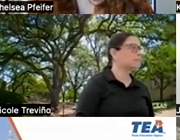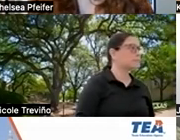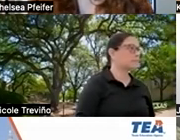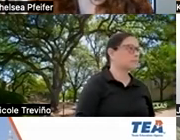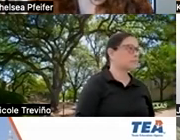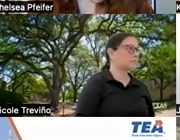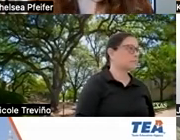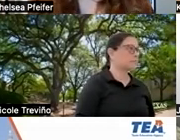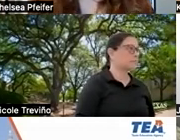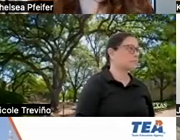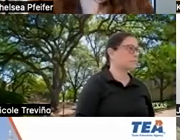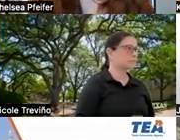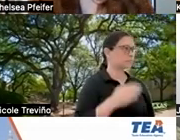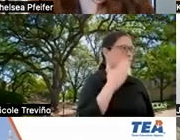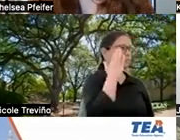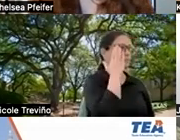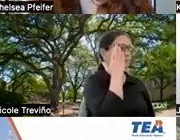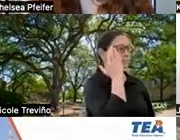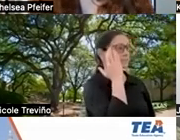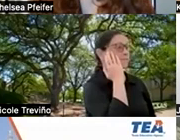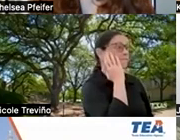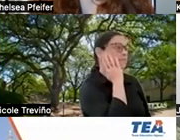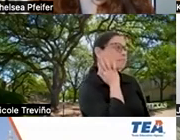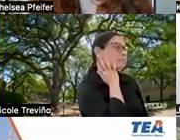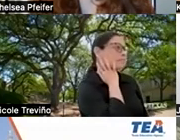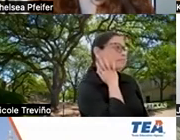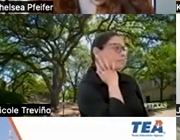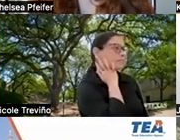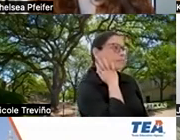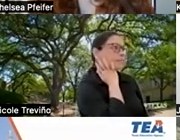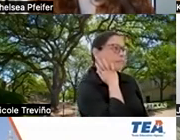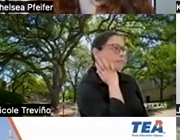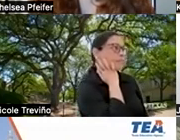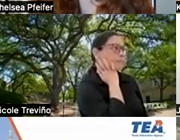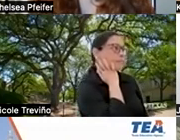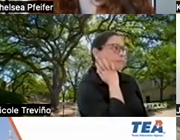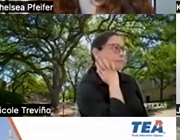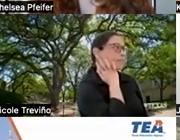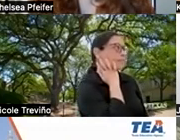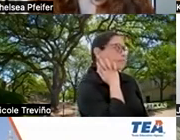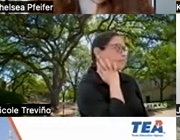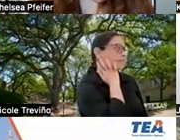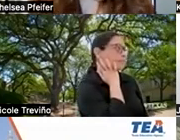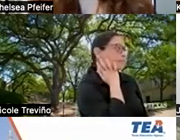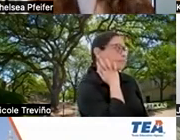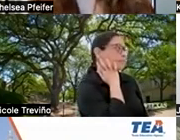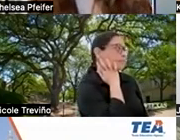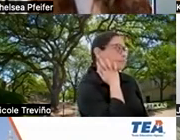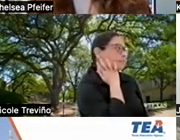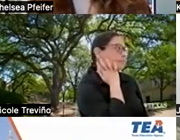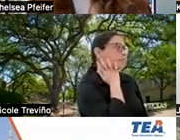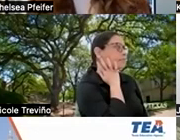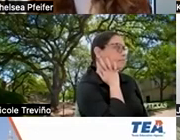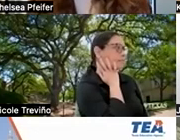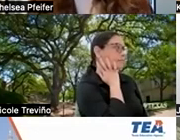Yeah. And they've got to have the training to have those workforce, to have that relationship, right? We've all had the teacher, we've all had the licensing rep, we've all